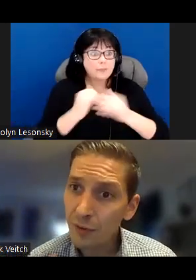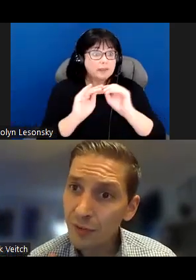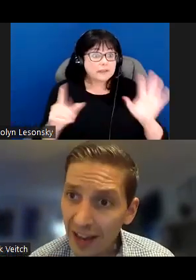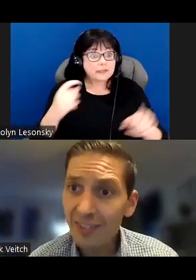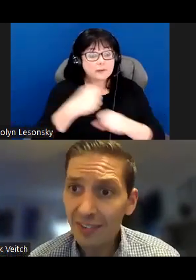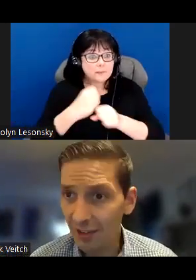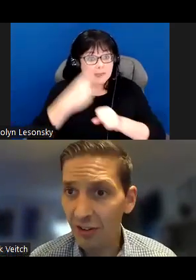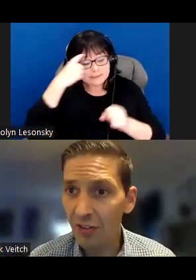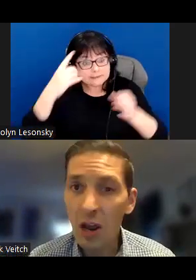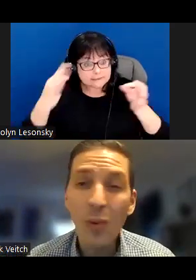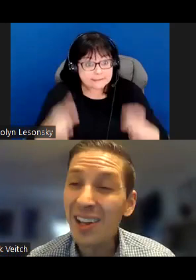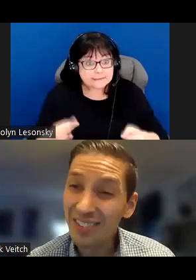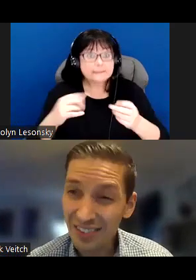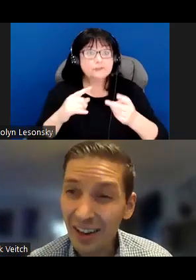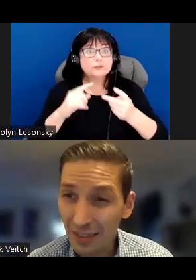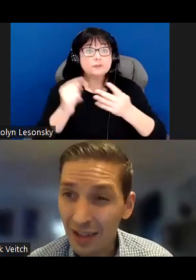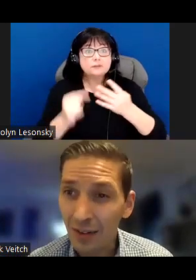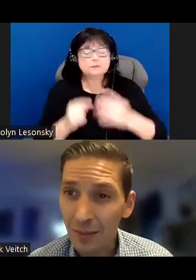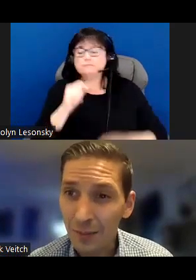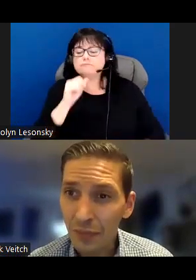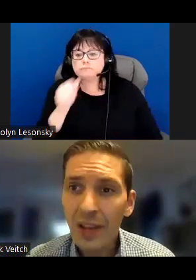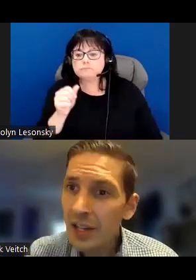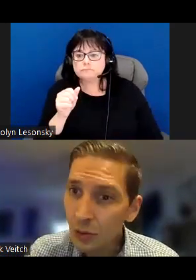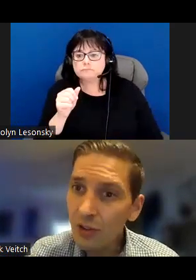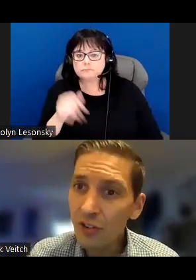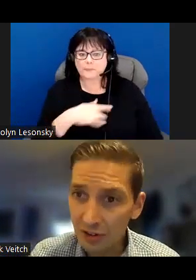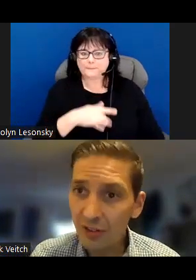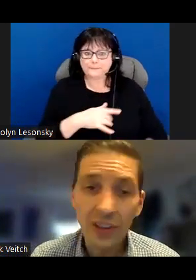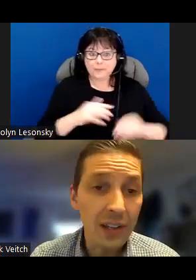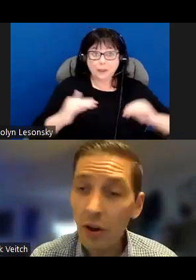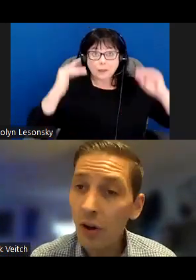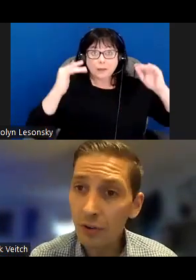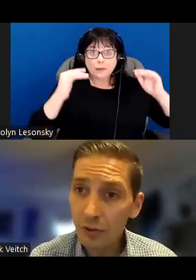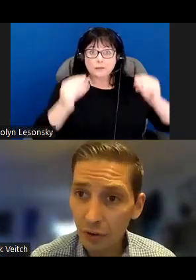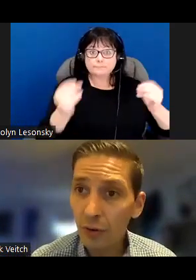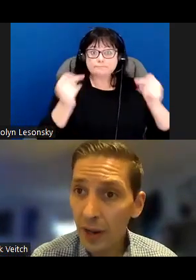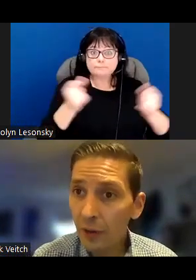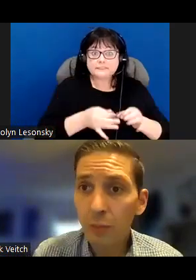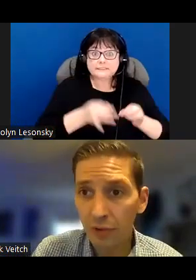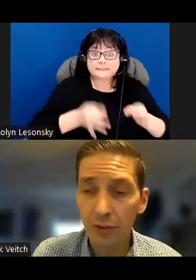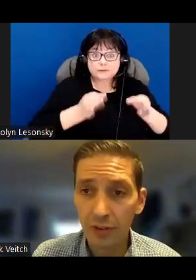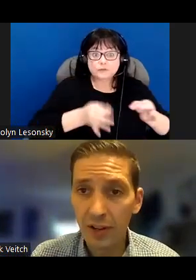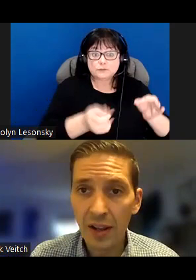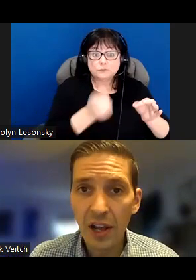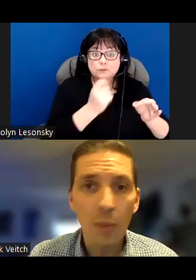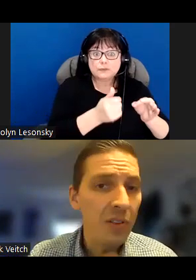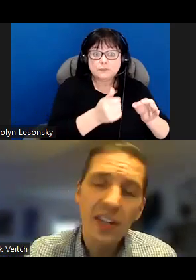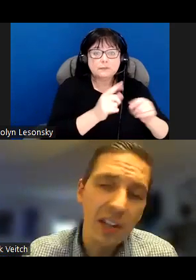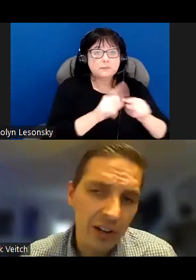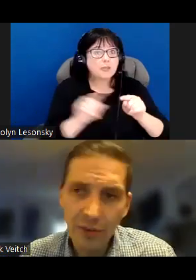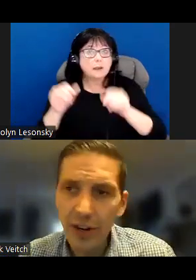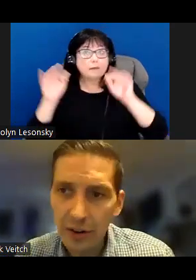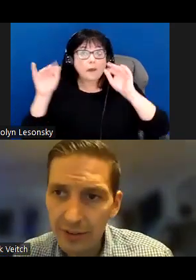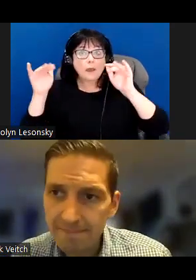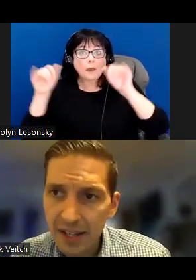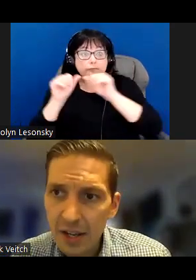We're there for fast decisions. And when we get stuck there, you can start to see long-term health results. And we